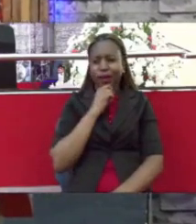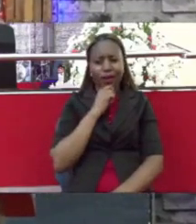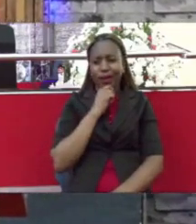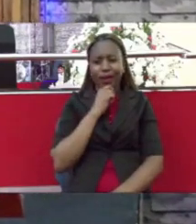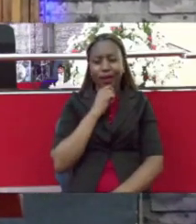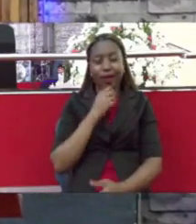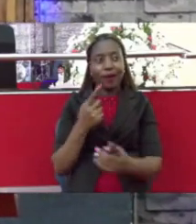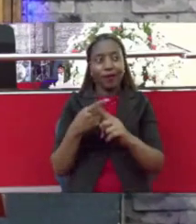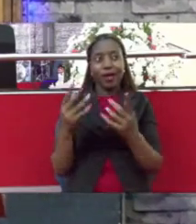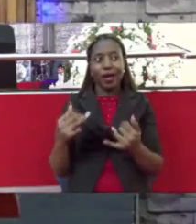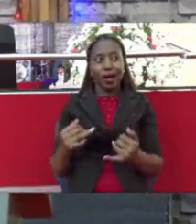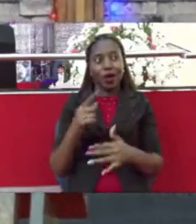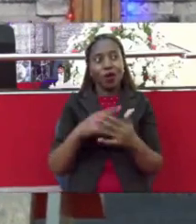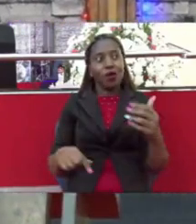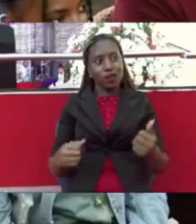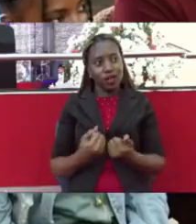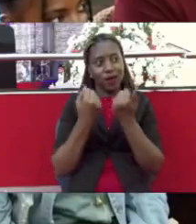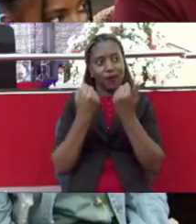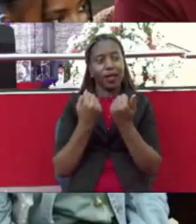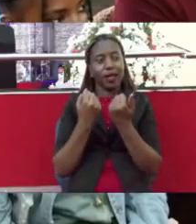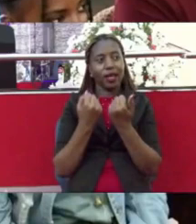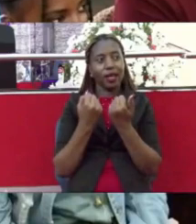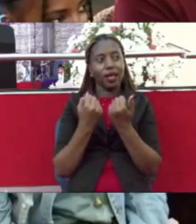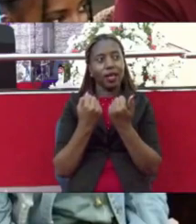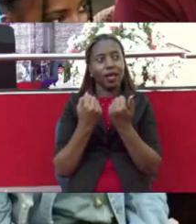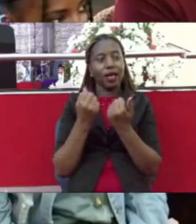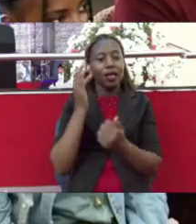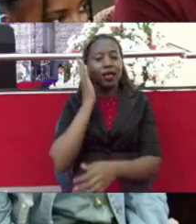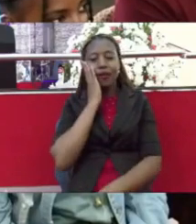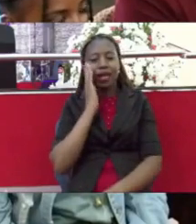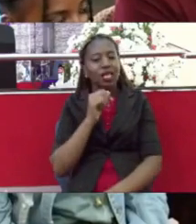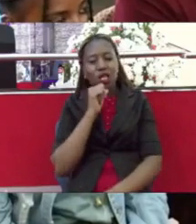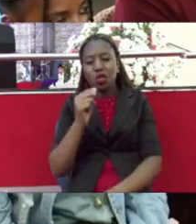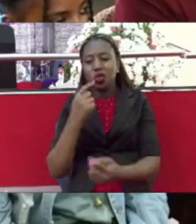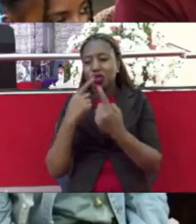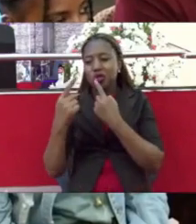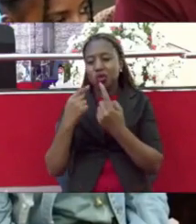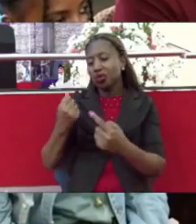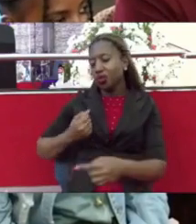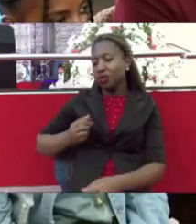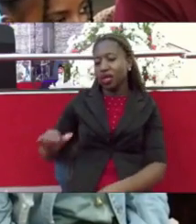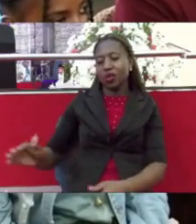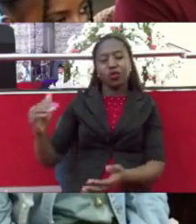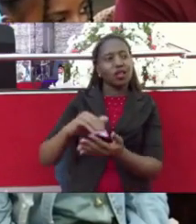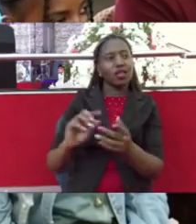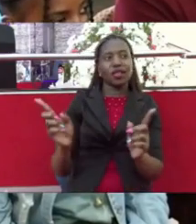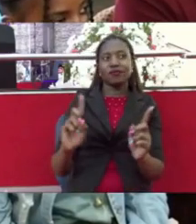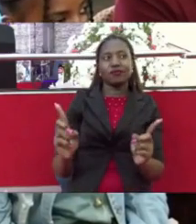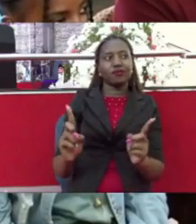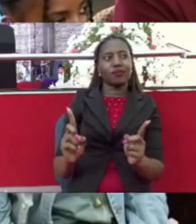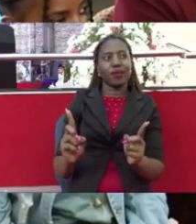So the mother did not speak to the girl again. Mama hakumwongelesha tena. But put the mixture together.